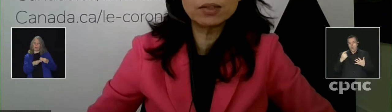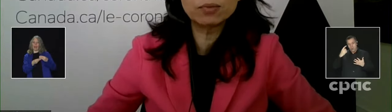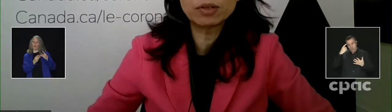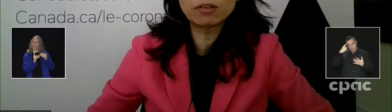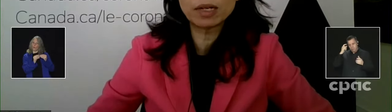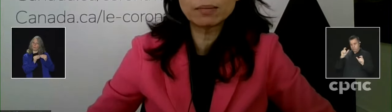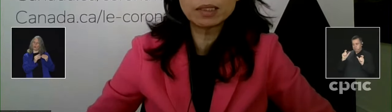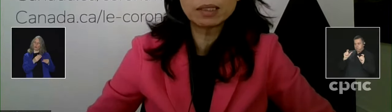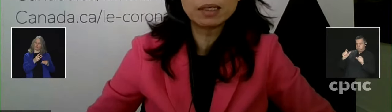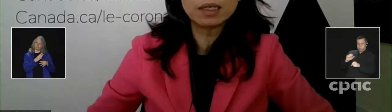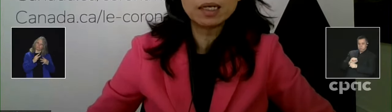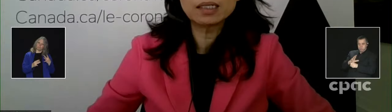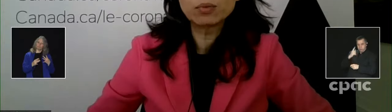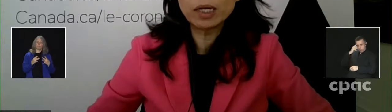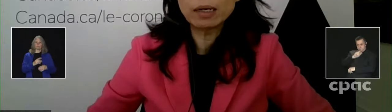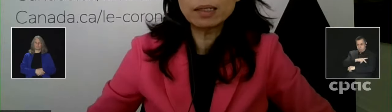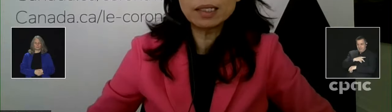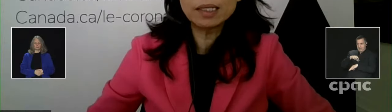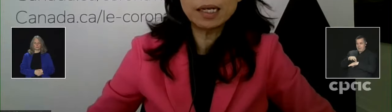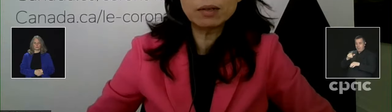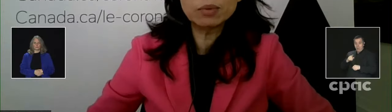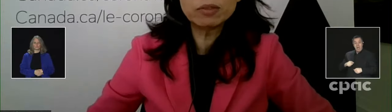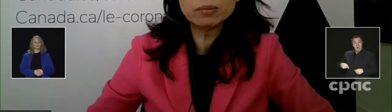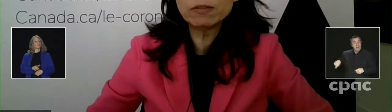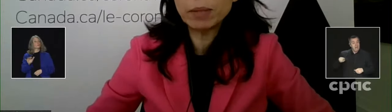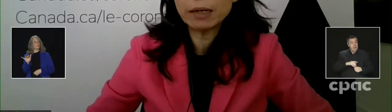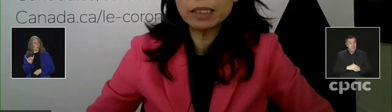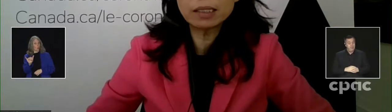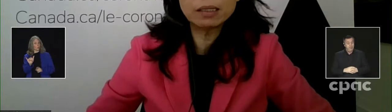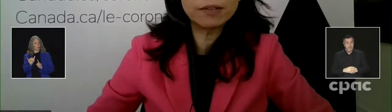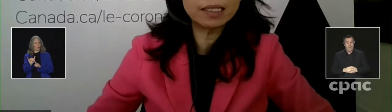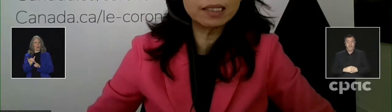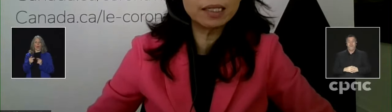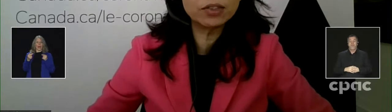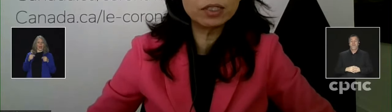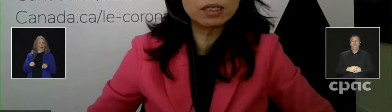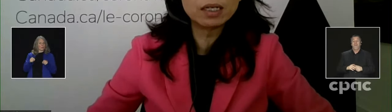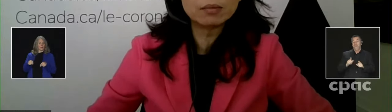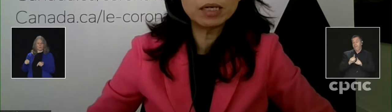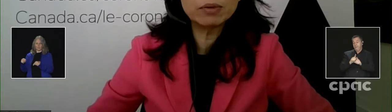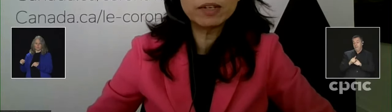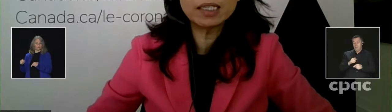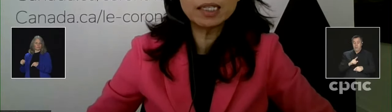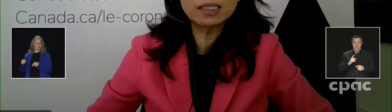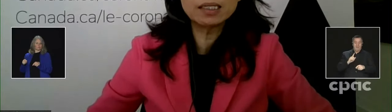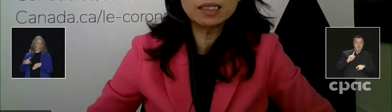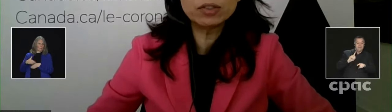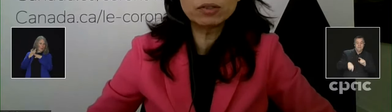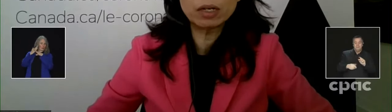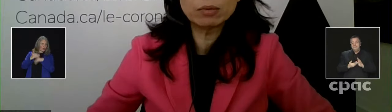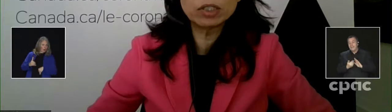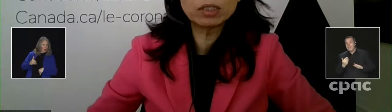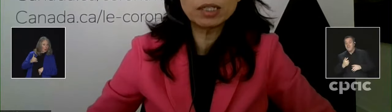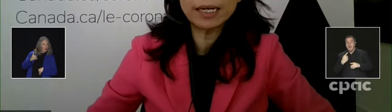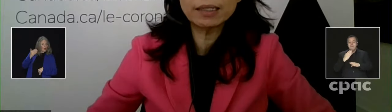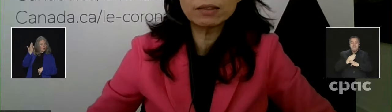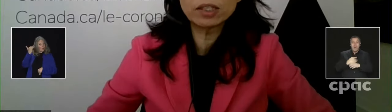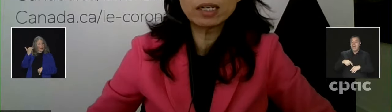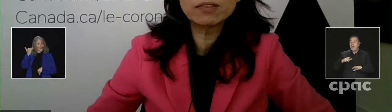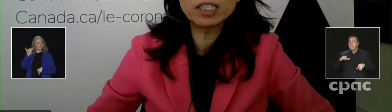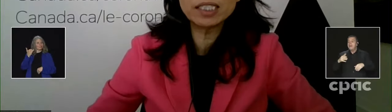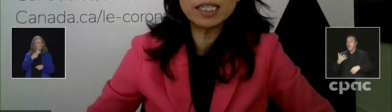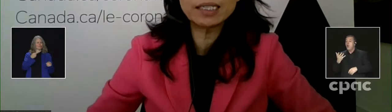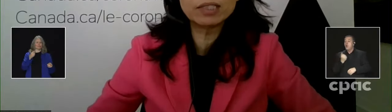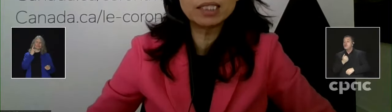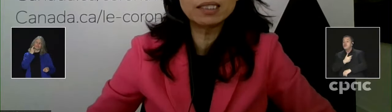their vaccination programs. As well, it can help remove barriers to vaccination by providing an additional option to adults